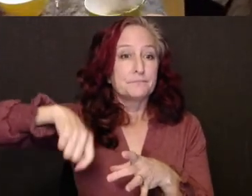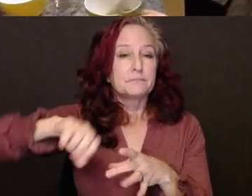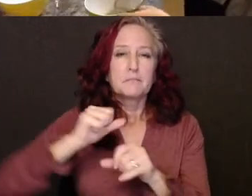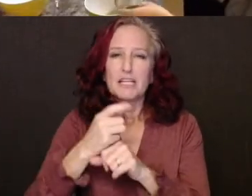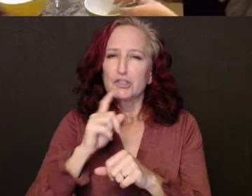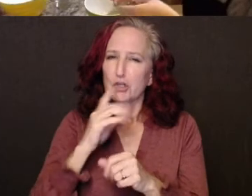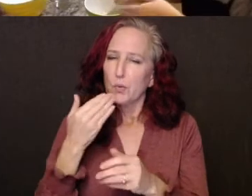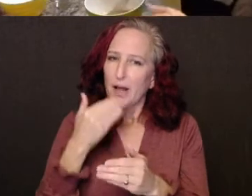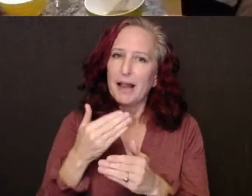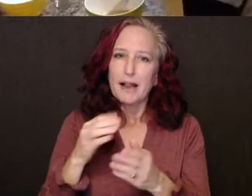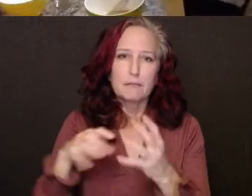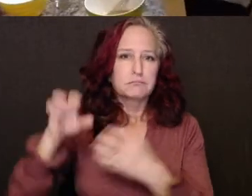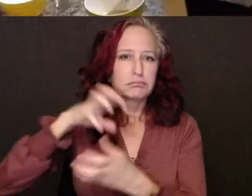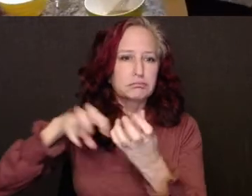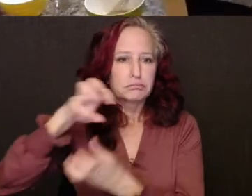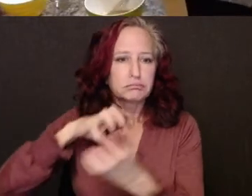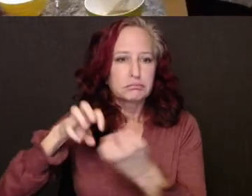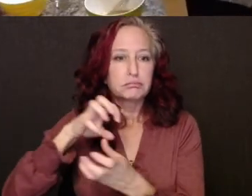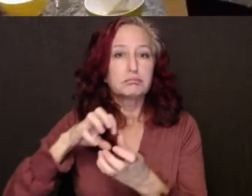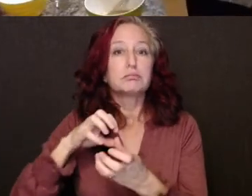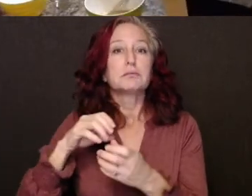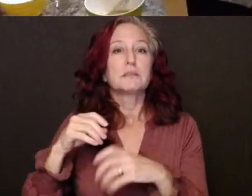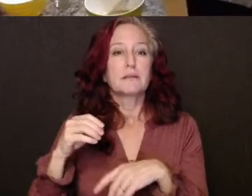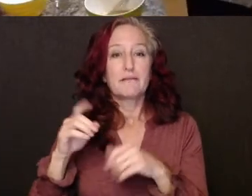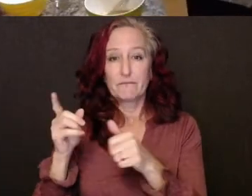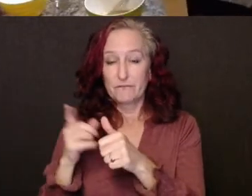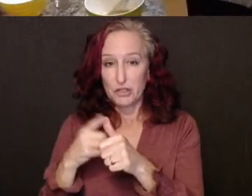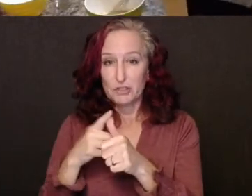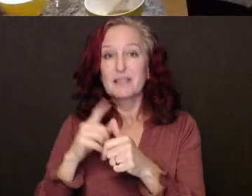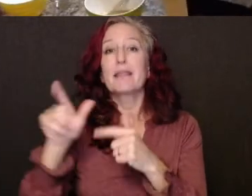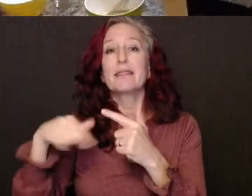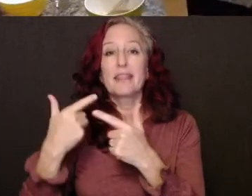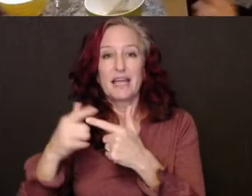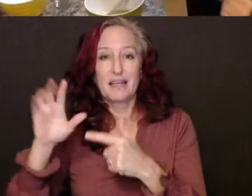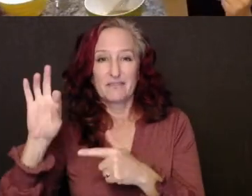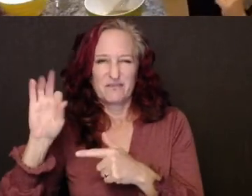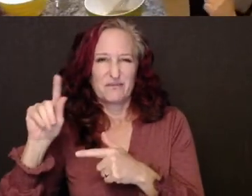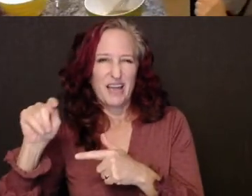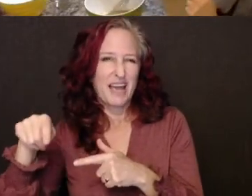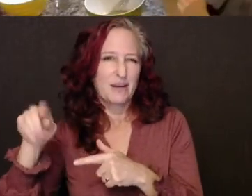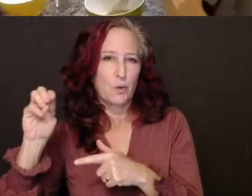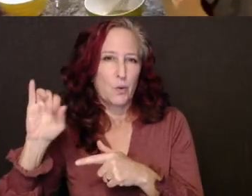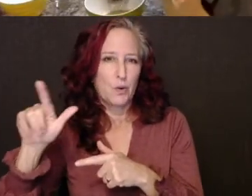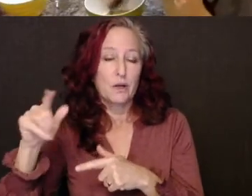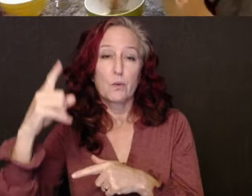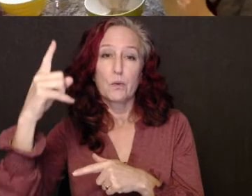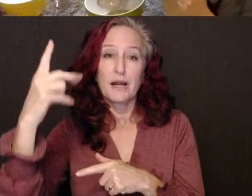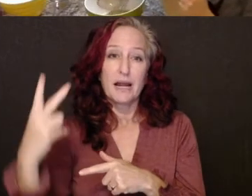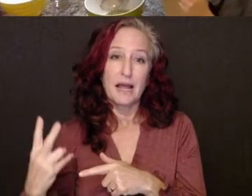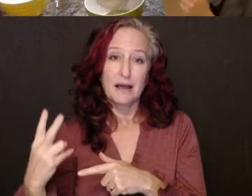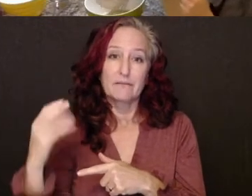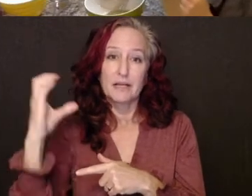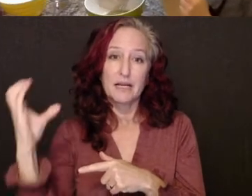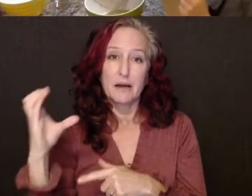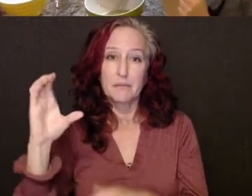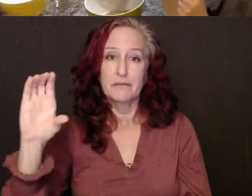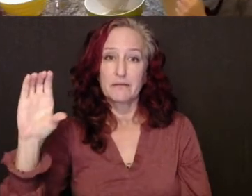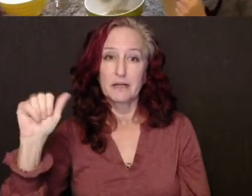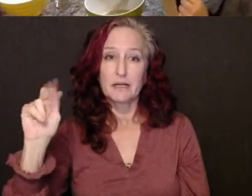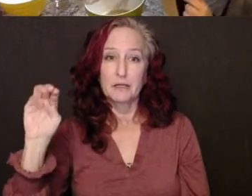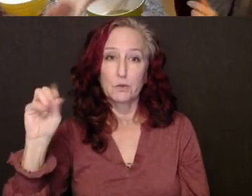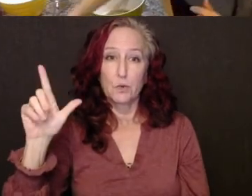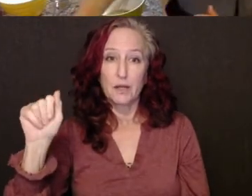nice and mixed. And then I have my 1 tablespoon of vanilla extract going right in there as